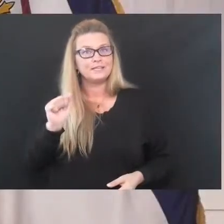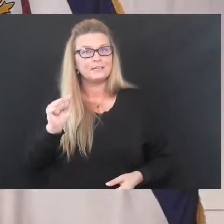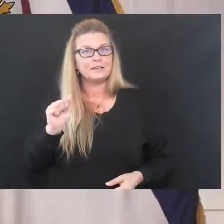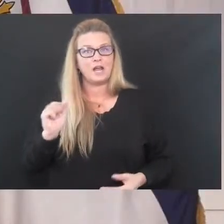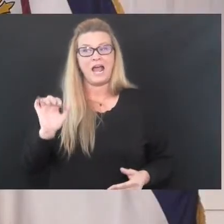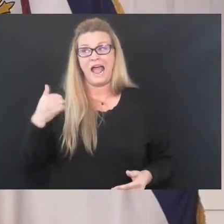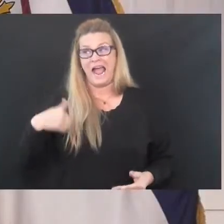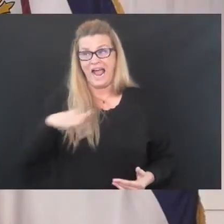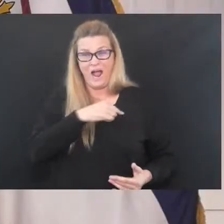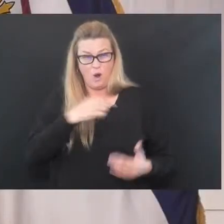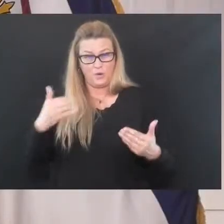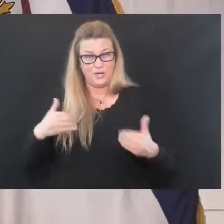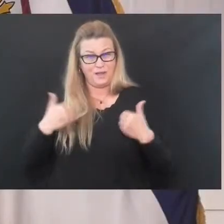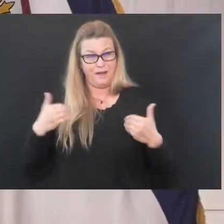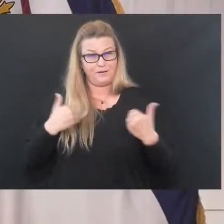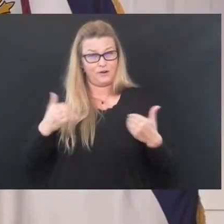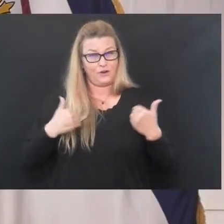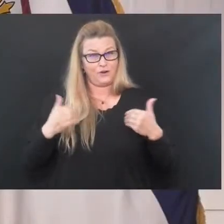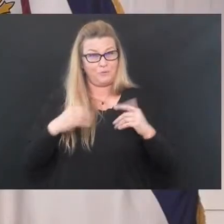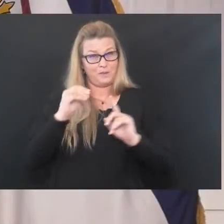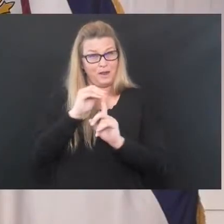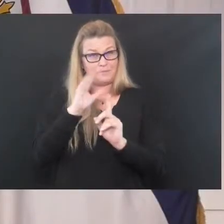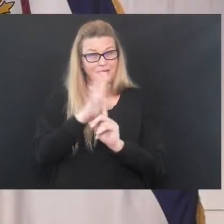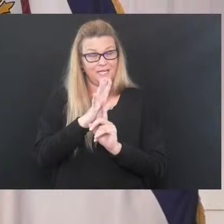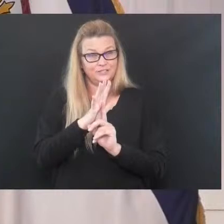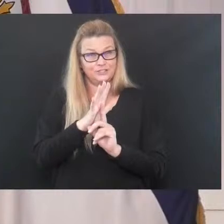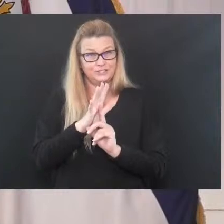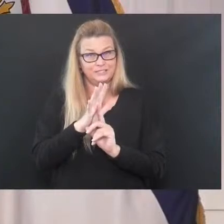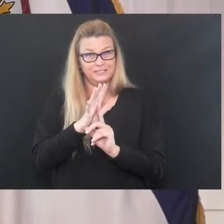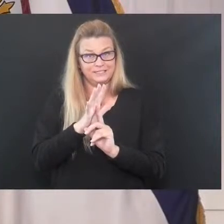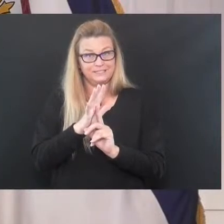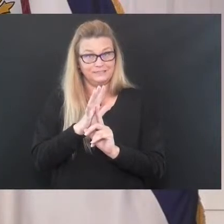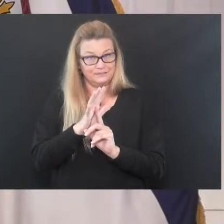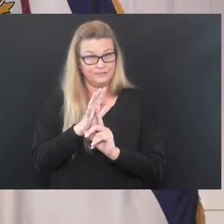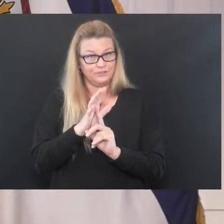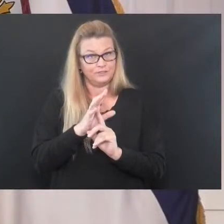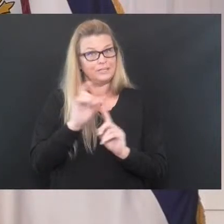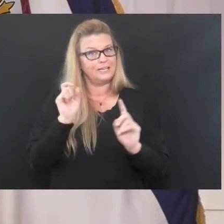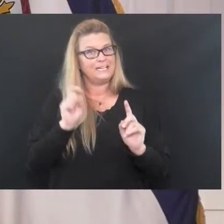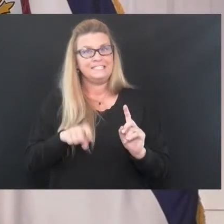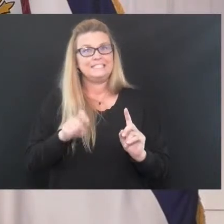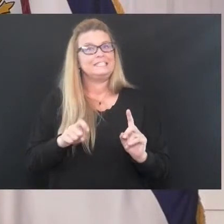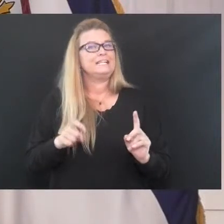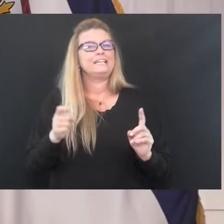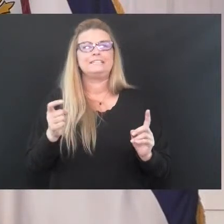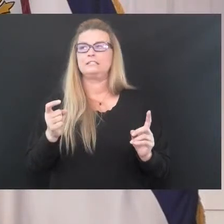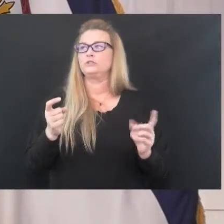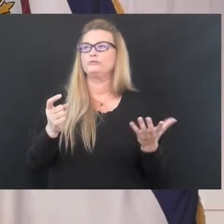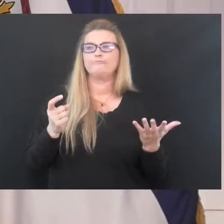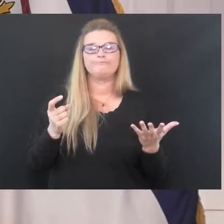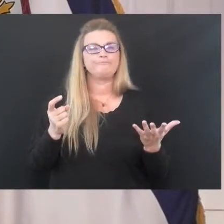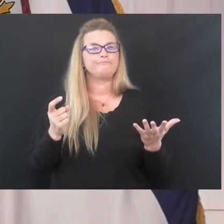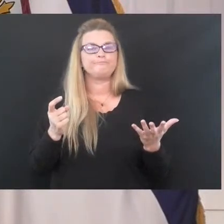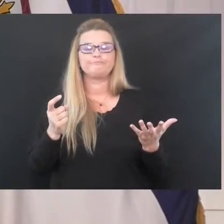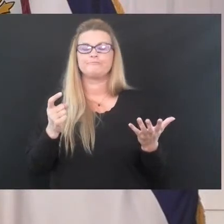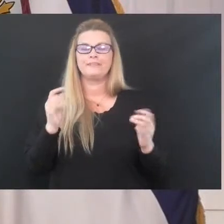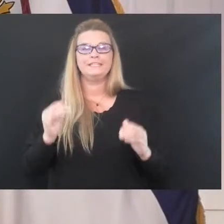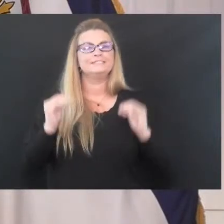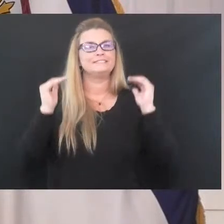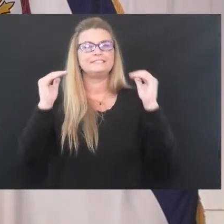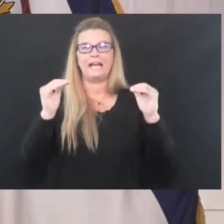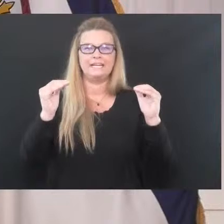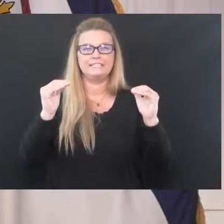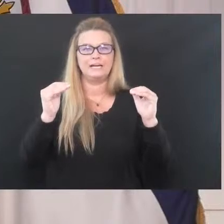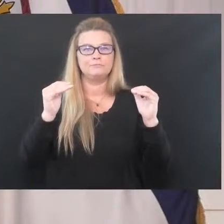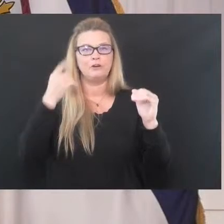people that can always stand an extra dose of patriotism, instead of trying to